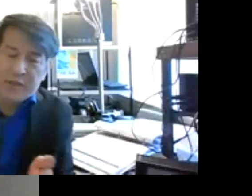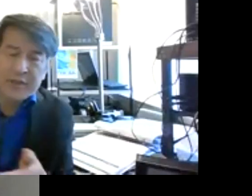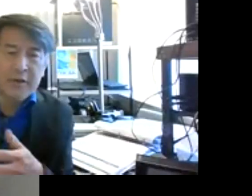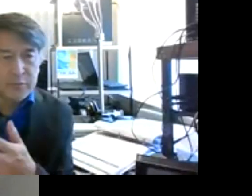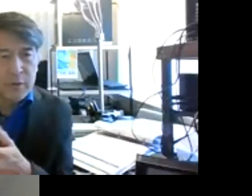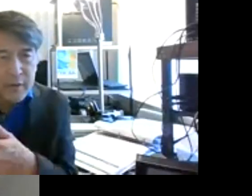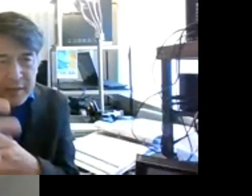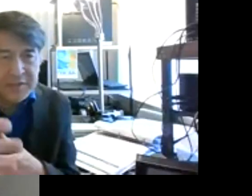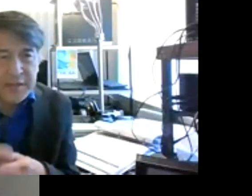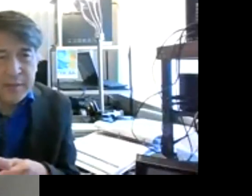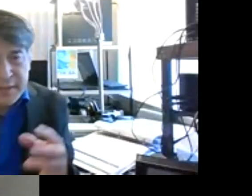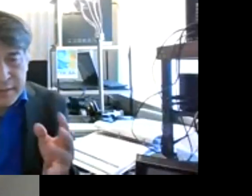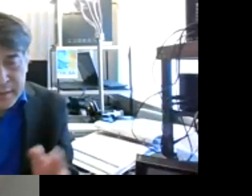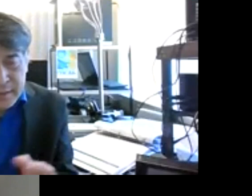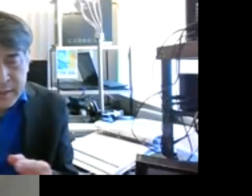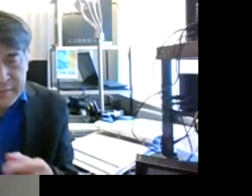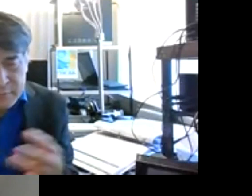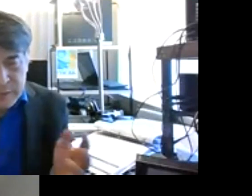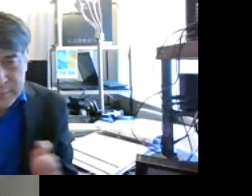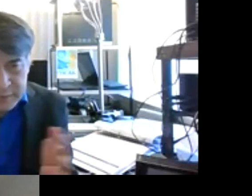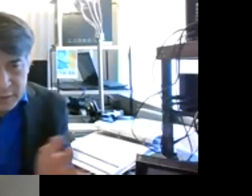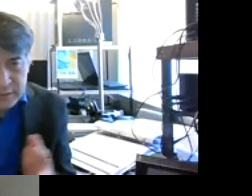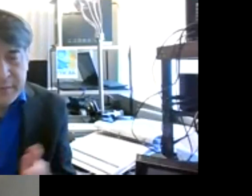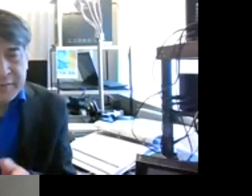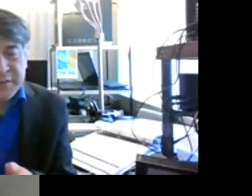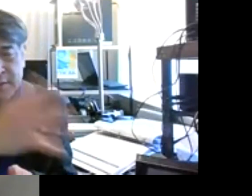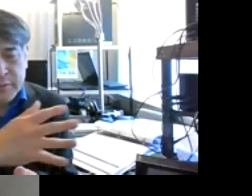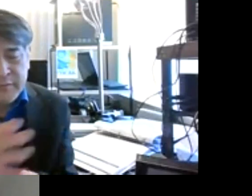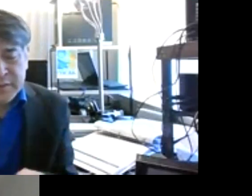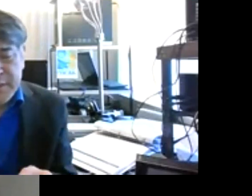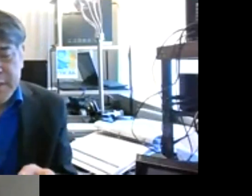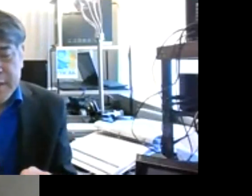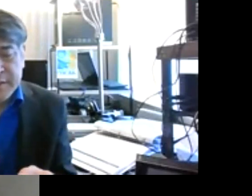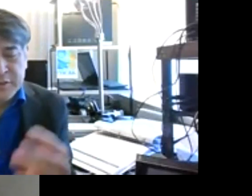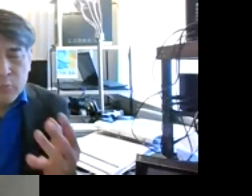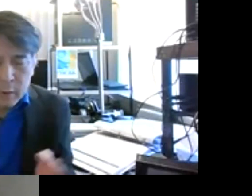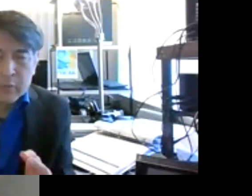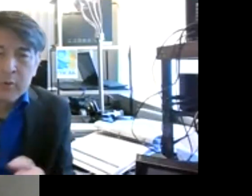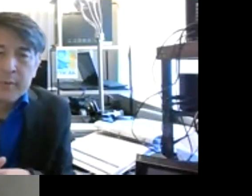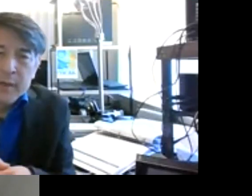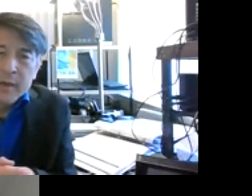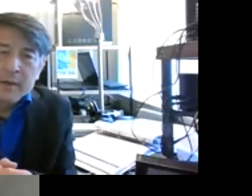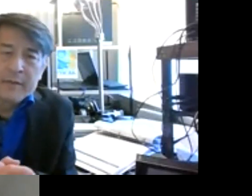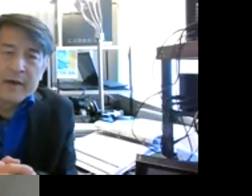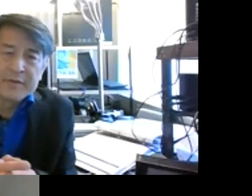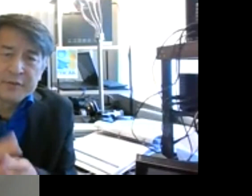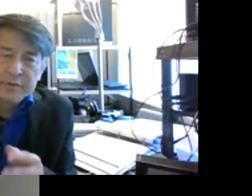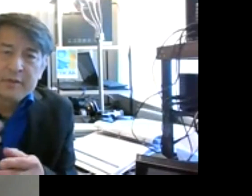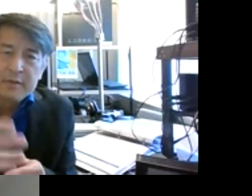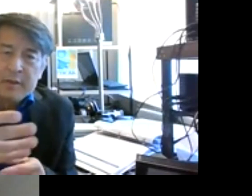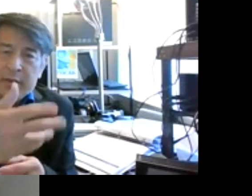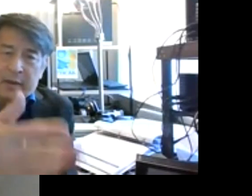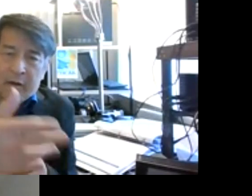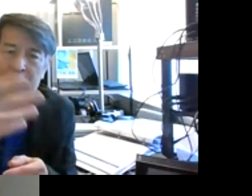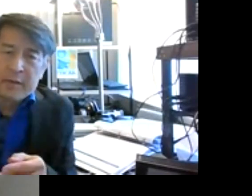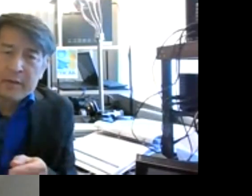want to suggest, though, as one of the next steps that, and I think we talked about this at the previous meeting, that there's a work group that